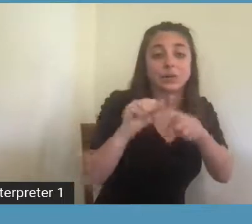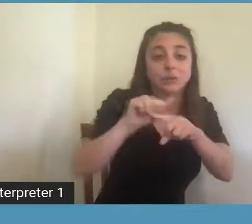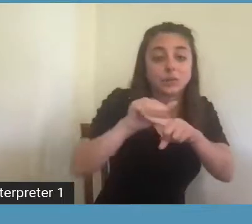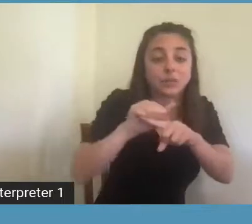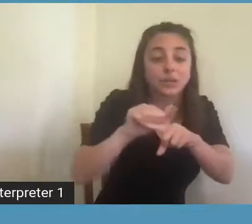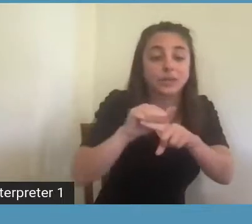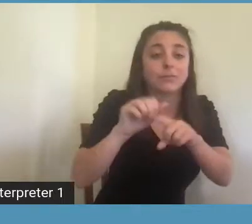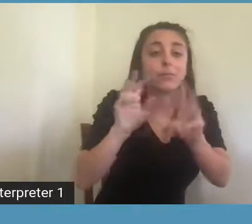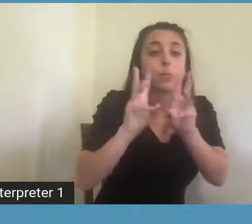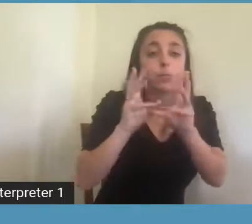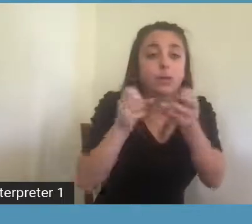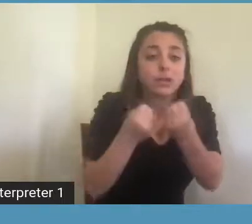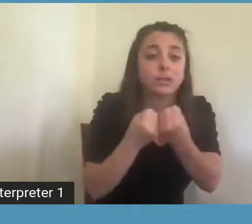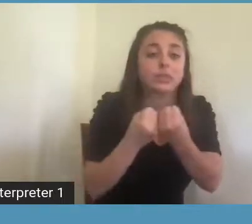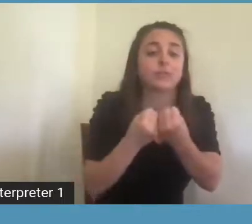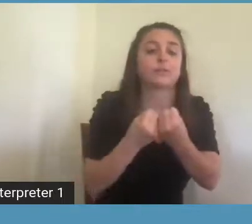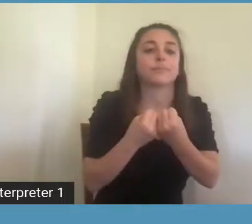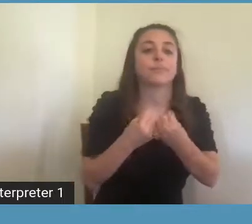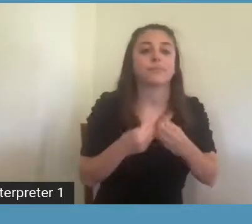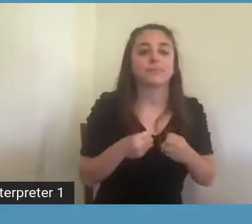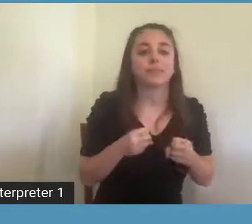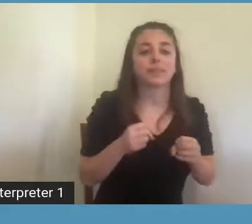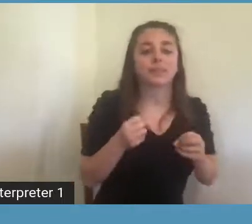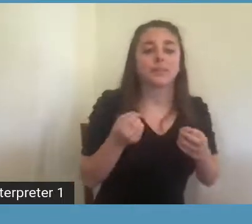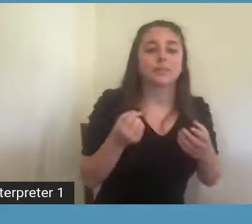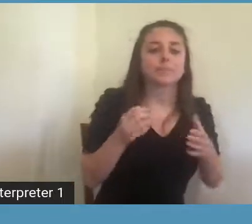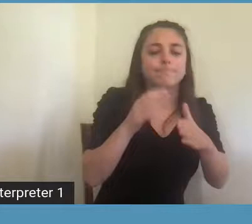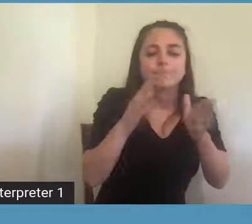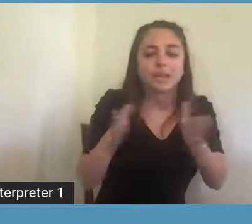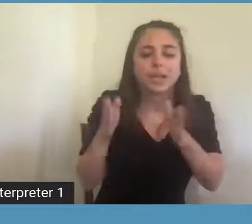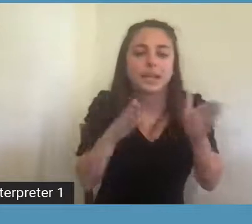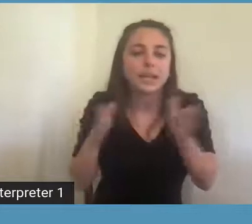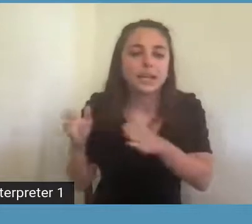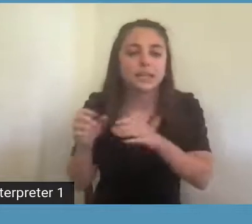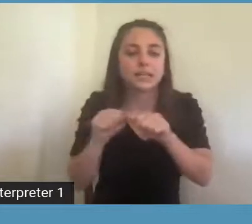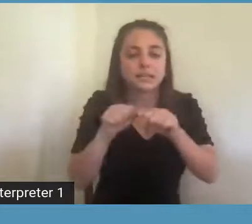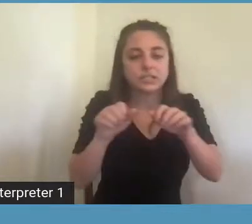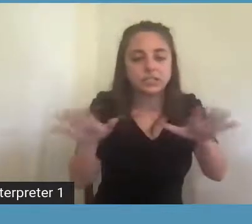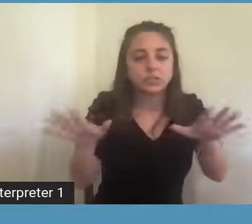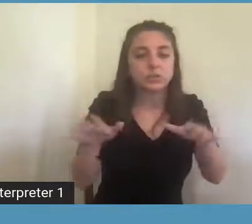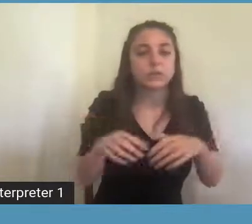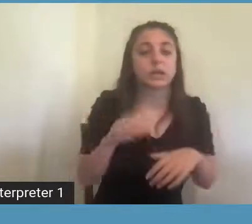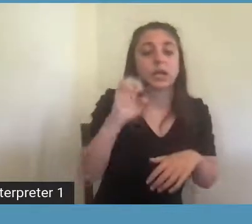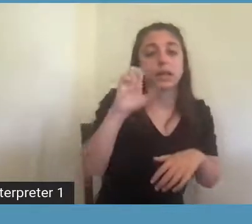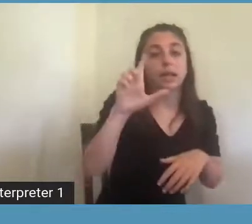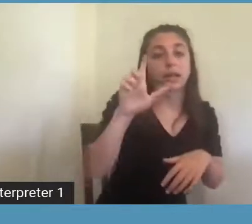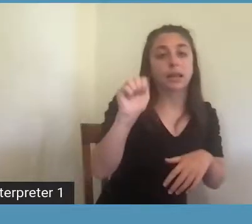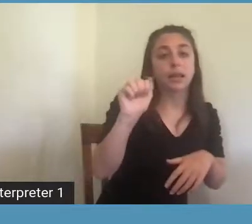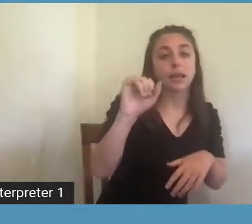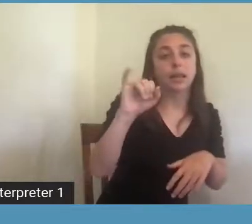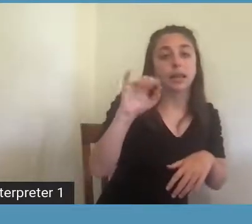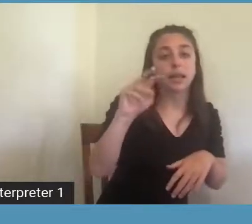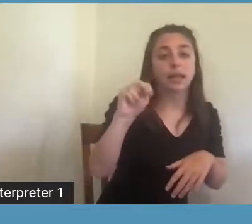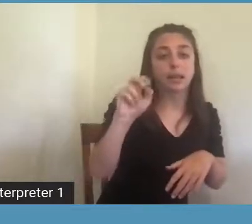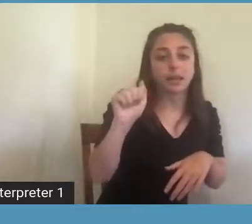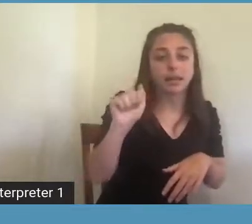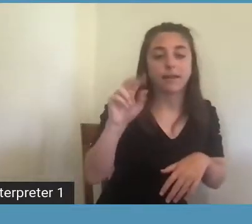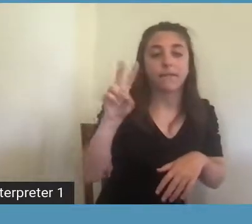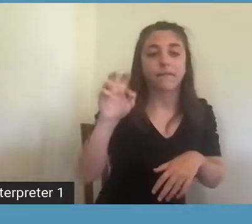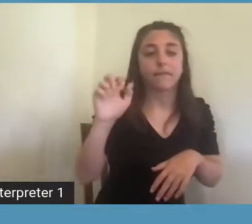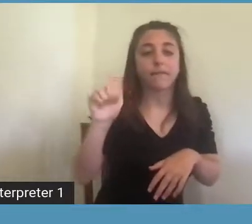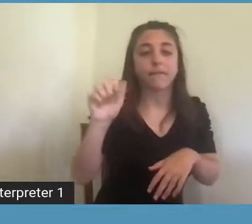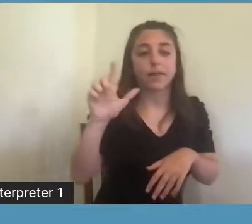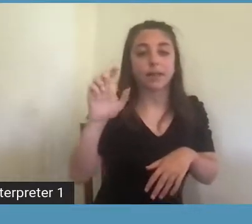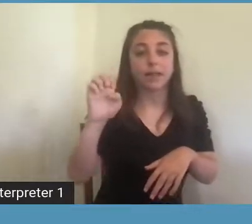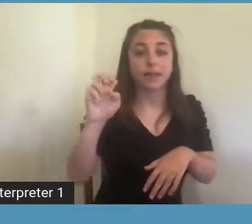will focus on video planning and distribution. This session will be taught by Elena Valentine, who is the CEO and co-founder